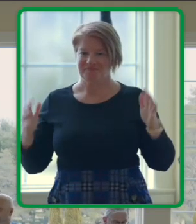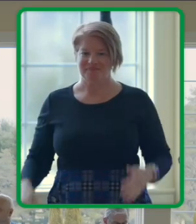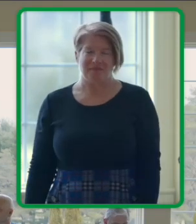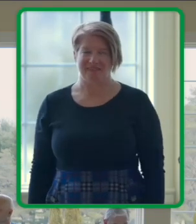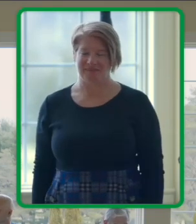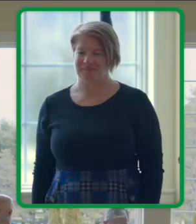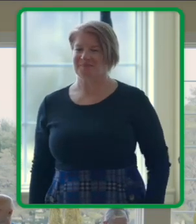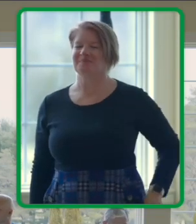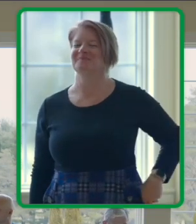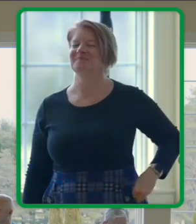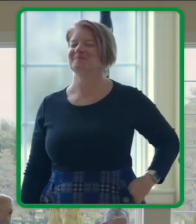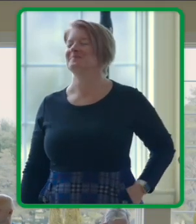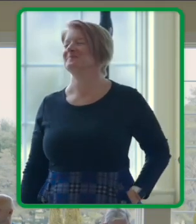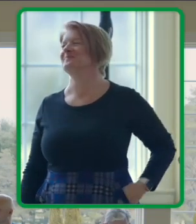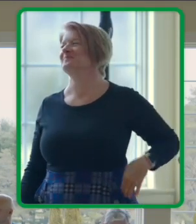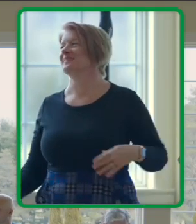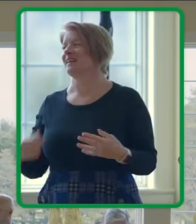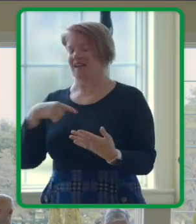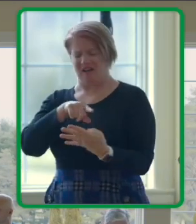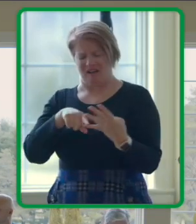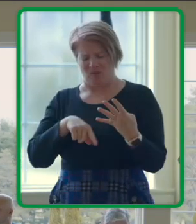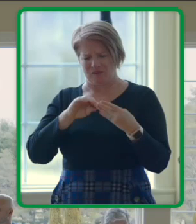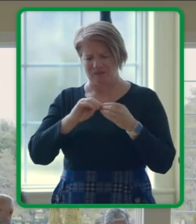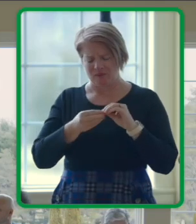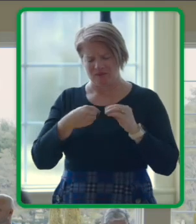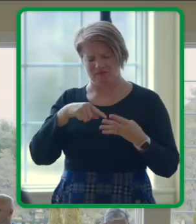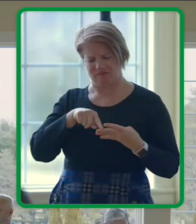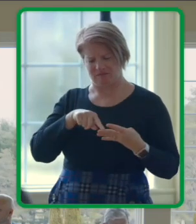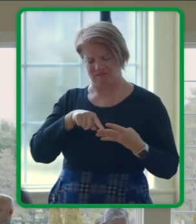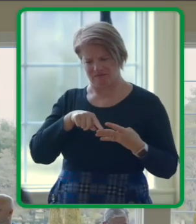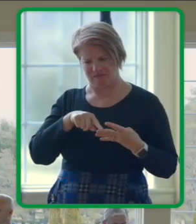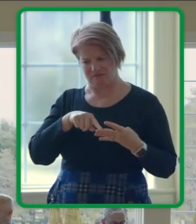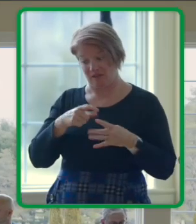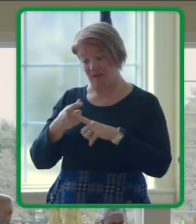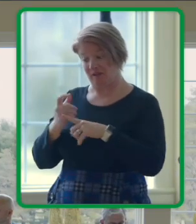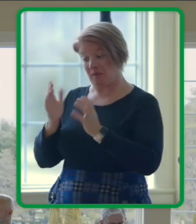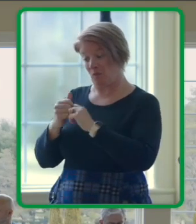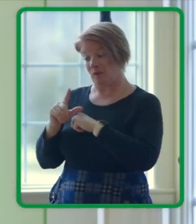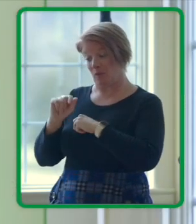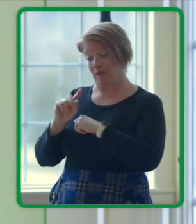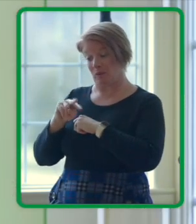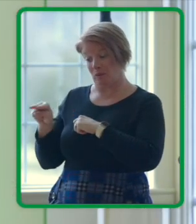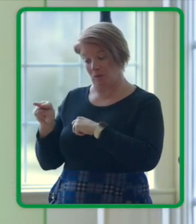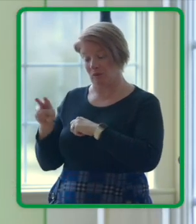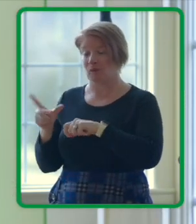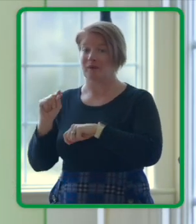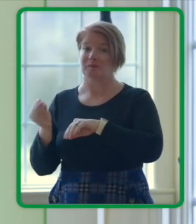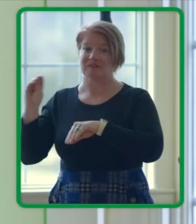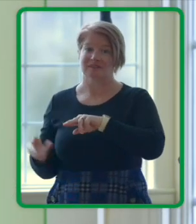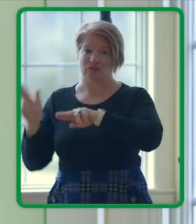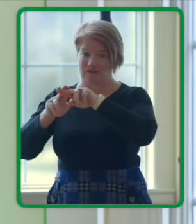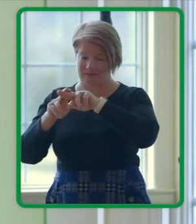And I think when I looked at the numbers, easily a 20% increase from 2022. So